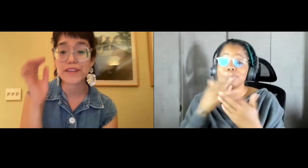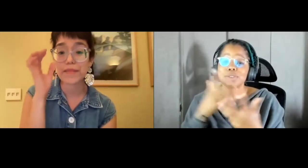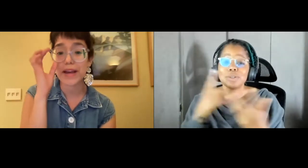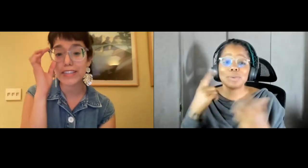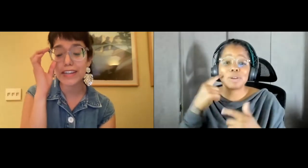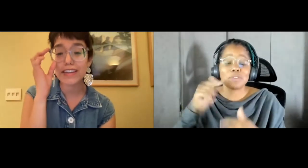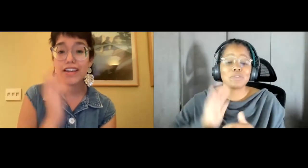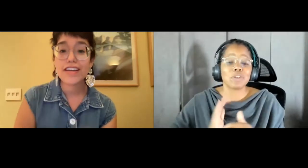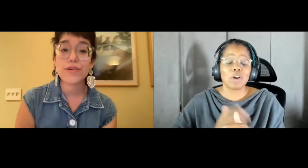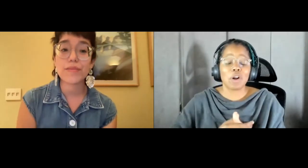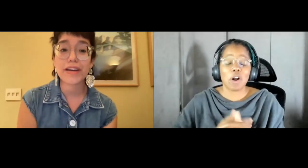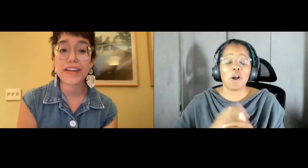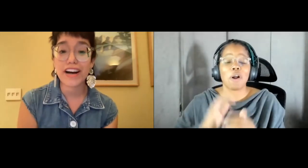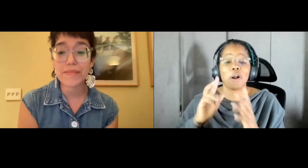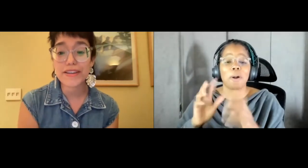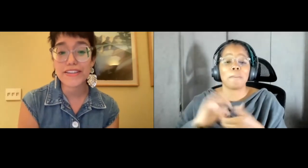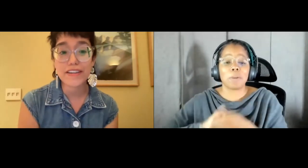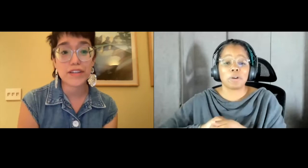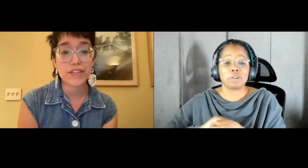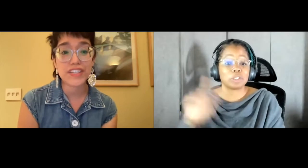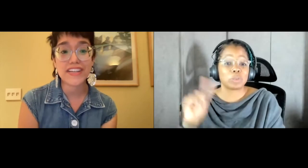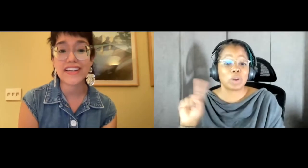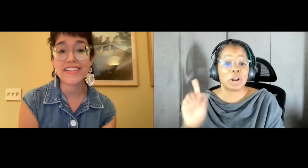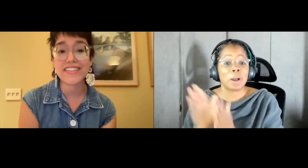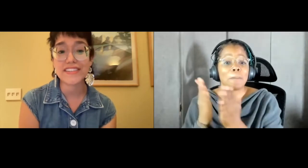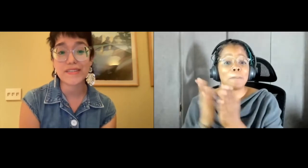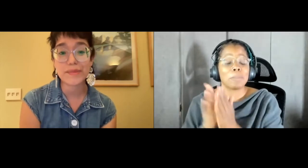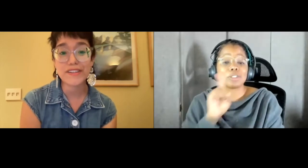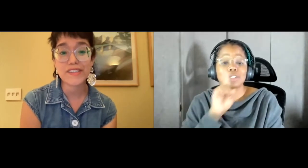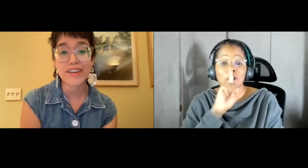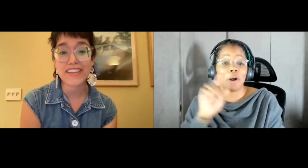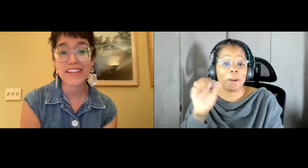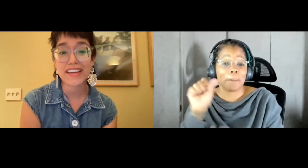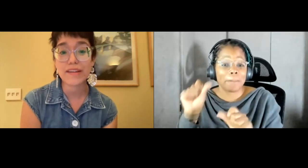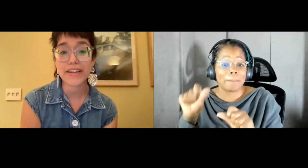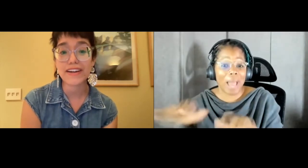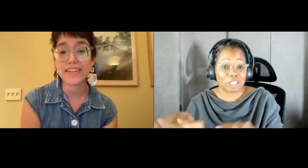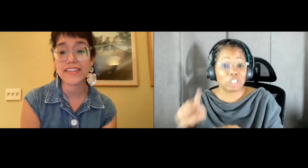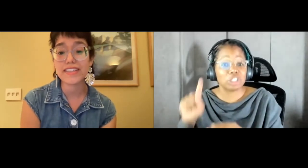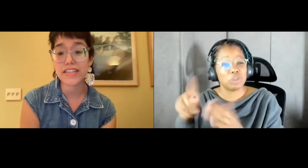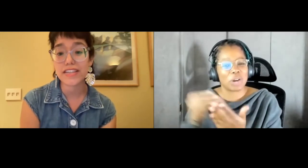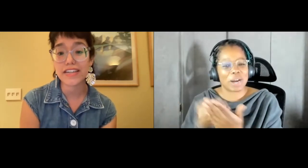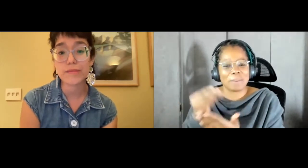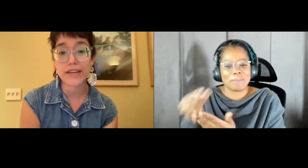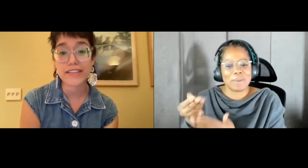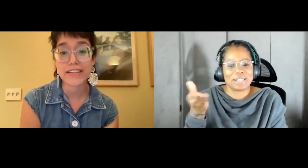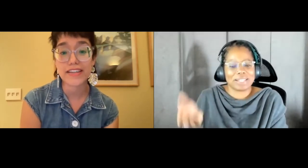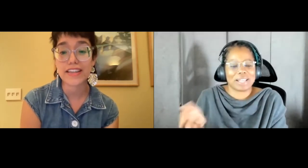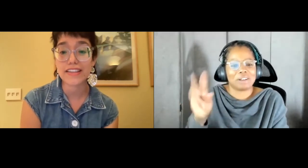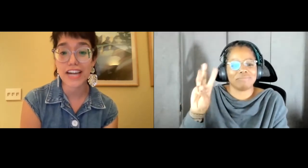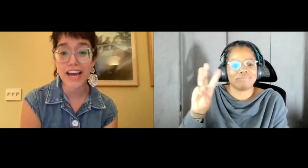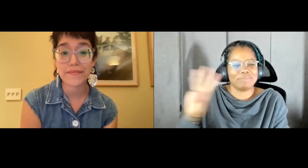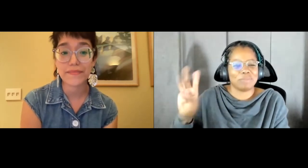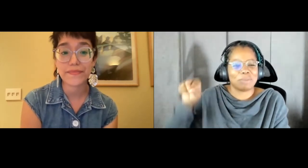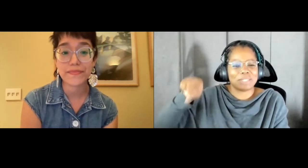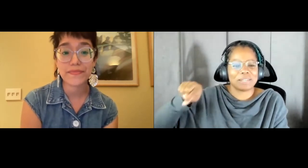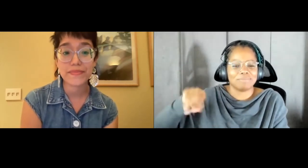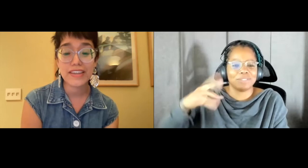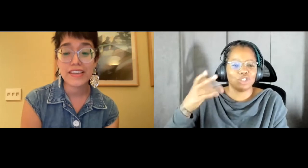at Books Are Magic. You can buy copies of Eugene and Gina's books via the link my colleague T has pasted in the